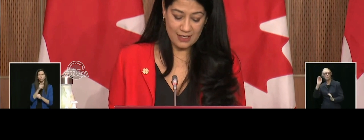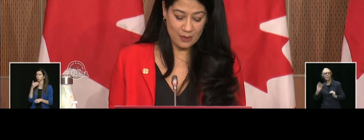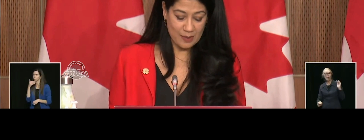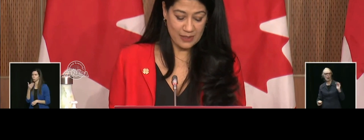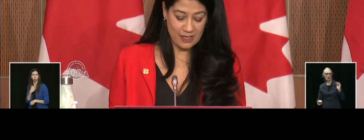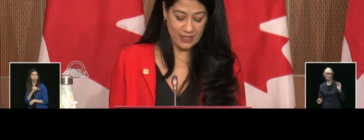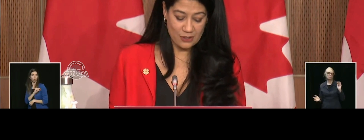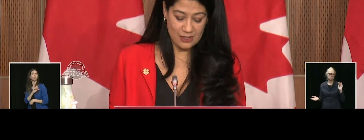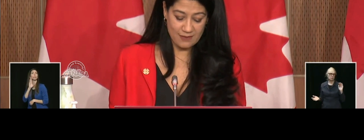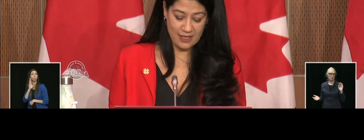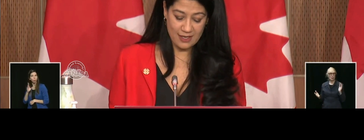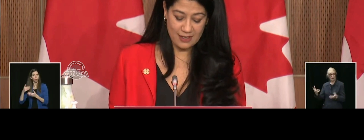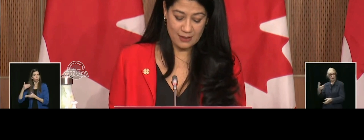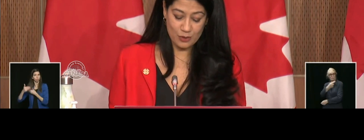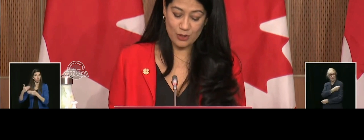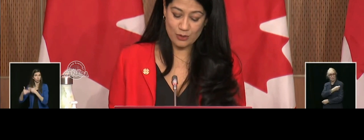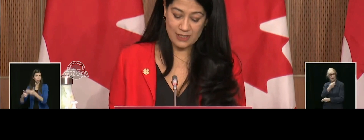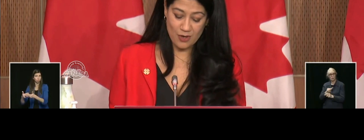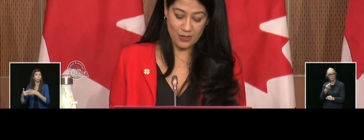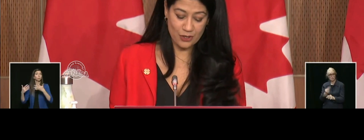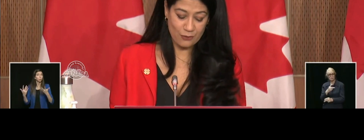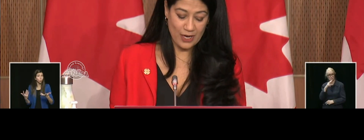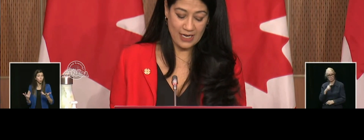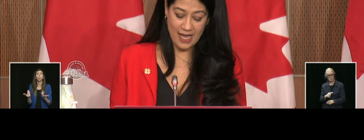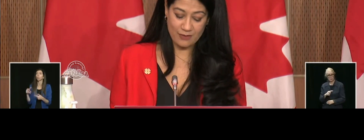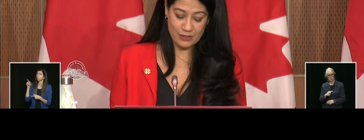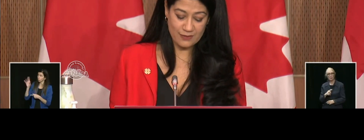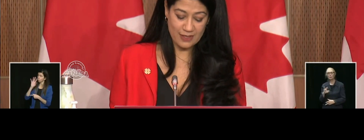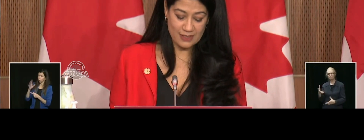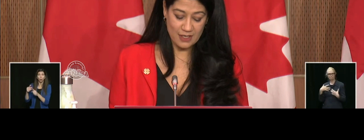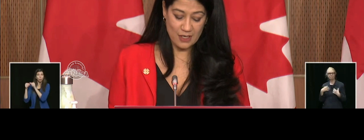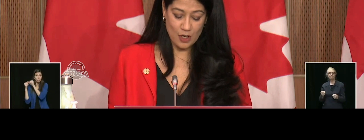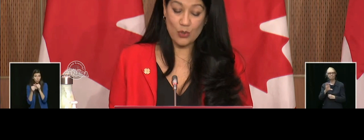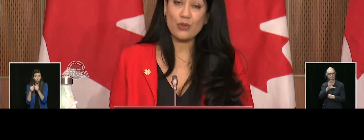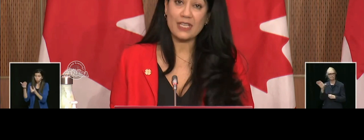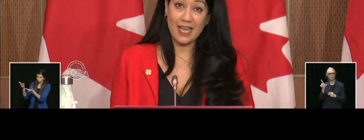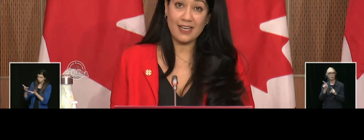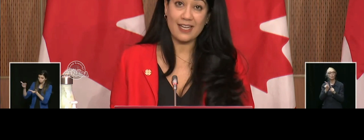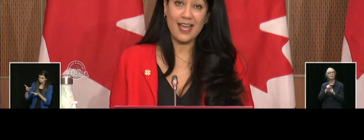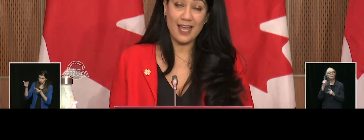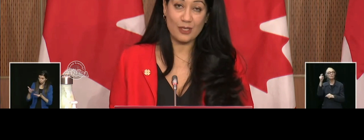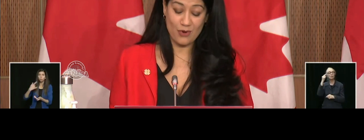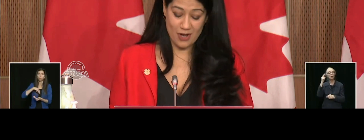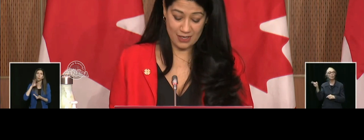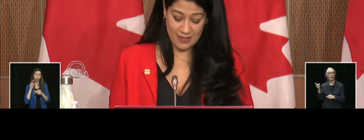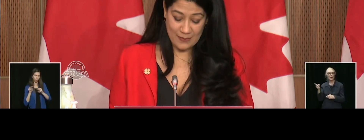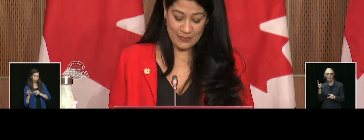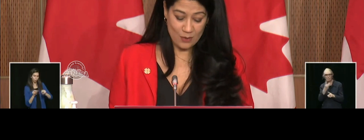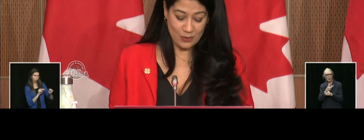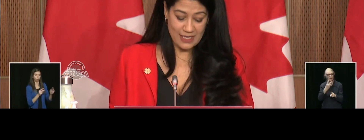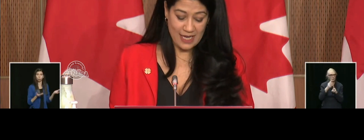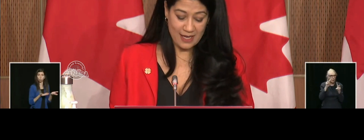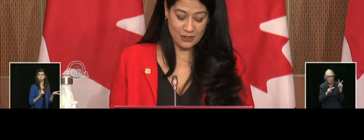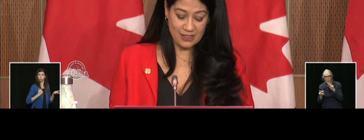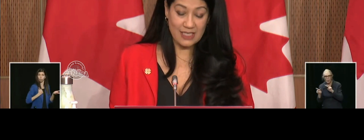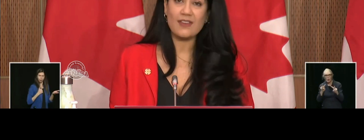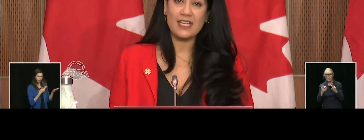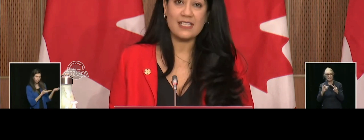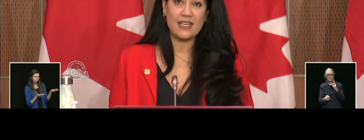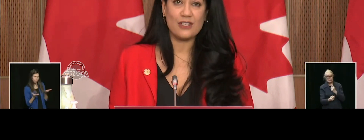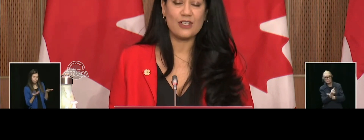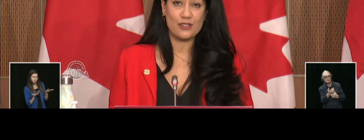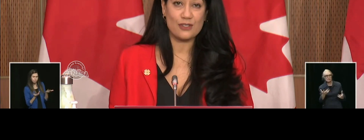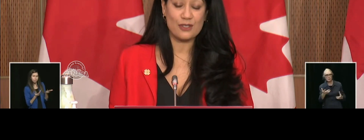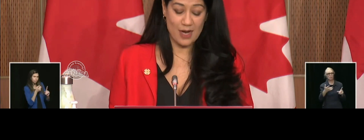Health Canada and the Public Health Agency of Canada will closely monitor for any adverse events, both in Canada and abroad, and will take action if